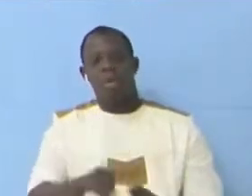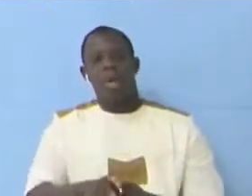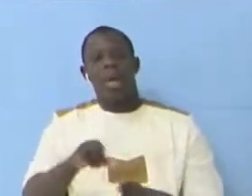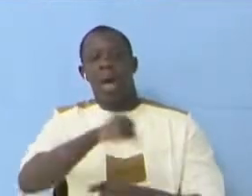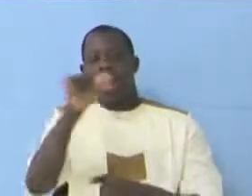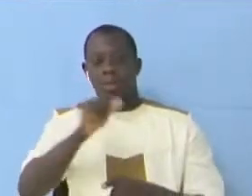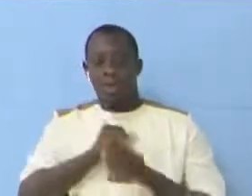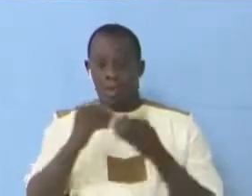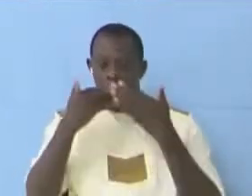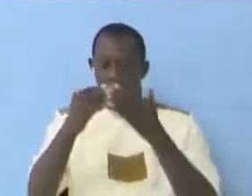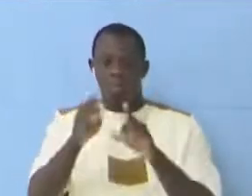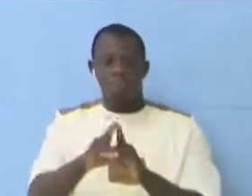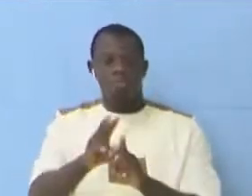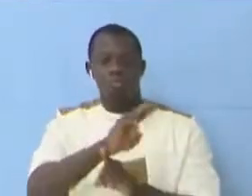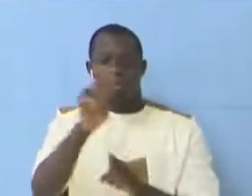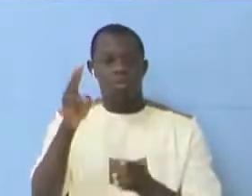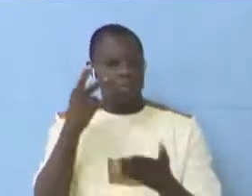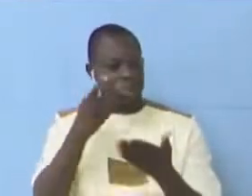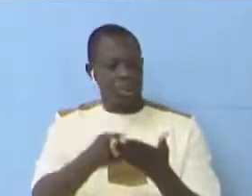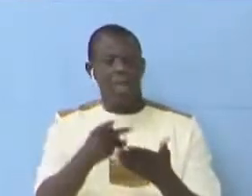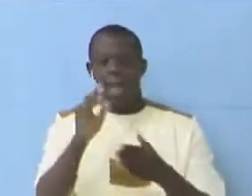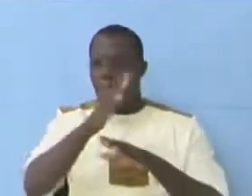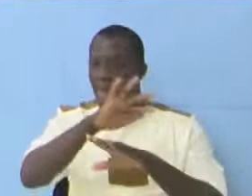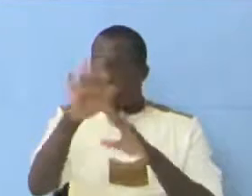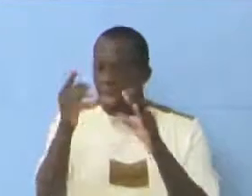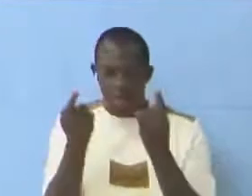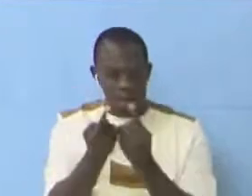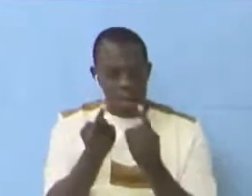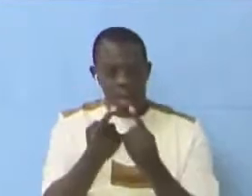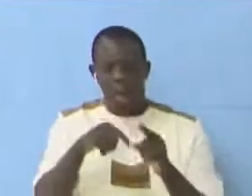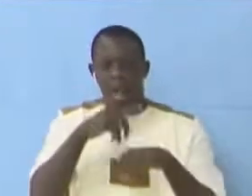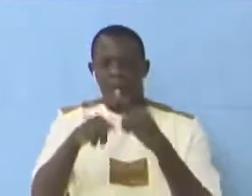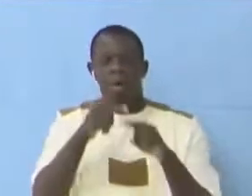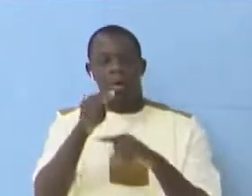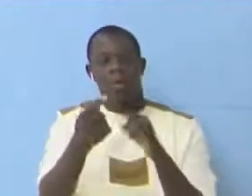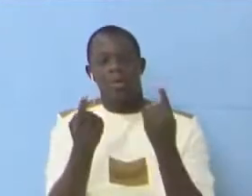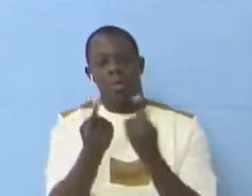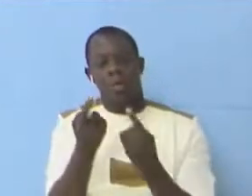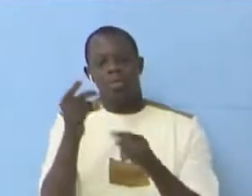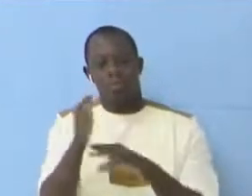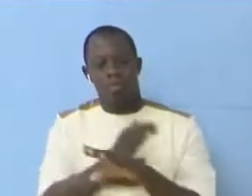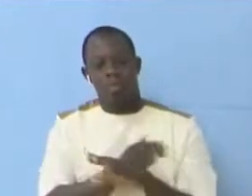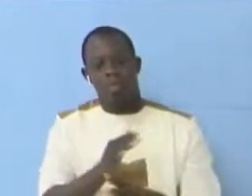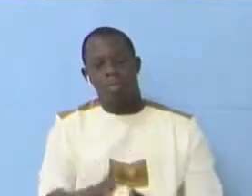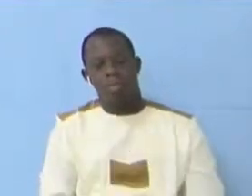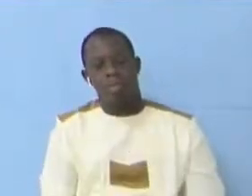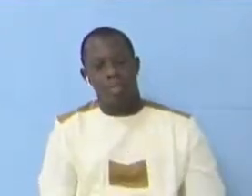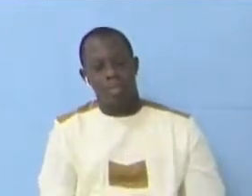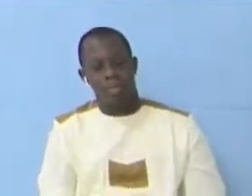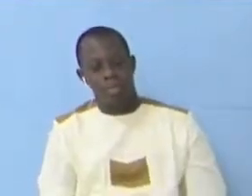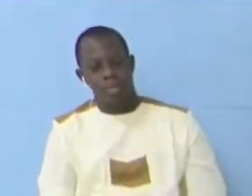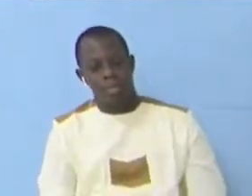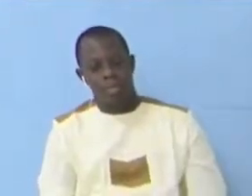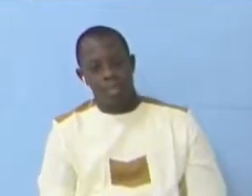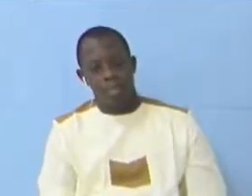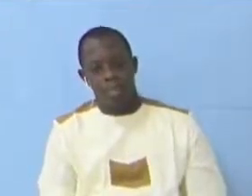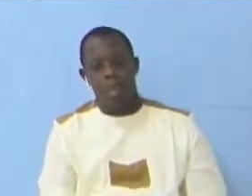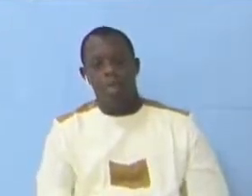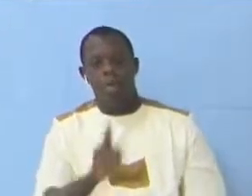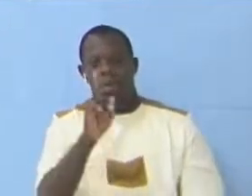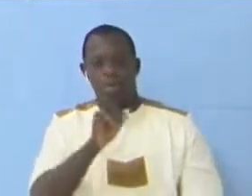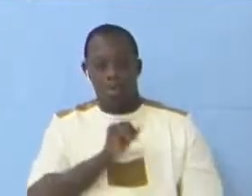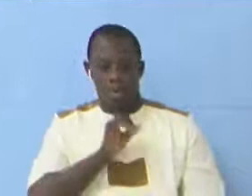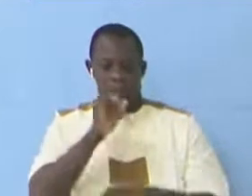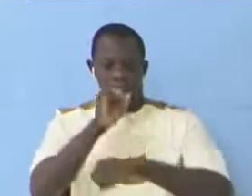Told me he did not see any correspondence to that effect. ci la ma wax ne daal jotul dara loo xam ne jëm na ci mbir moom. But advised me in